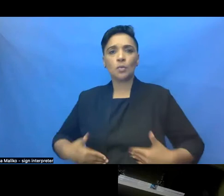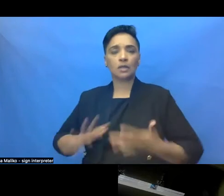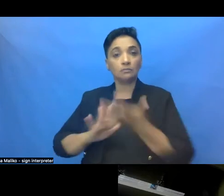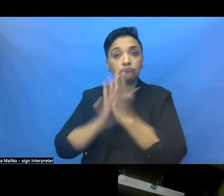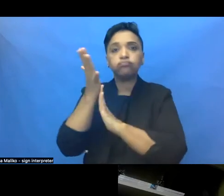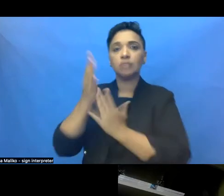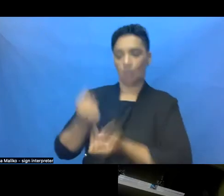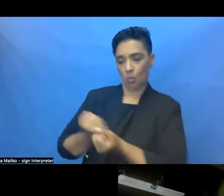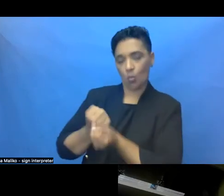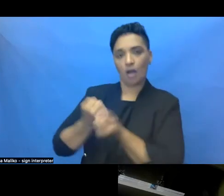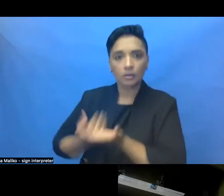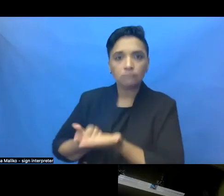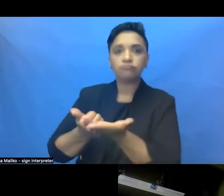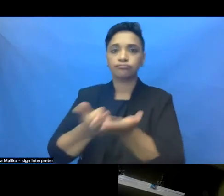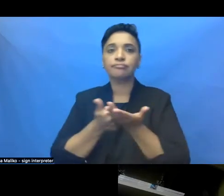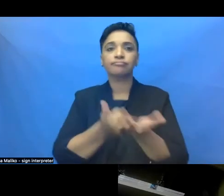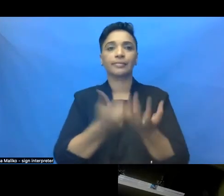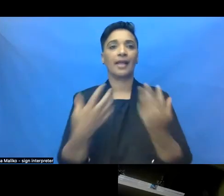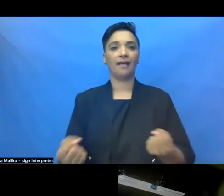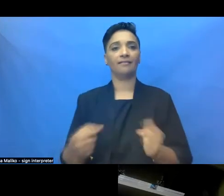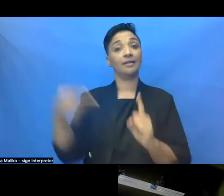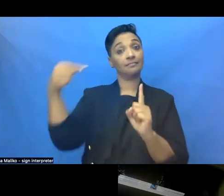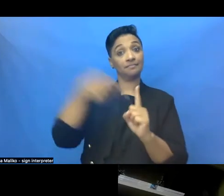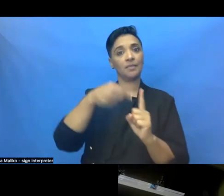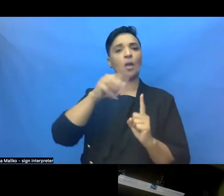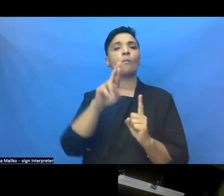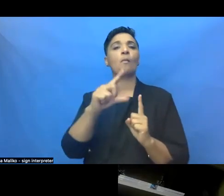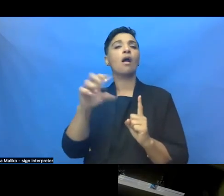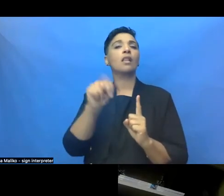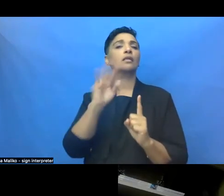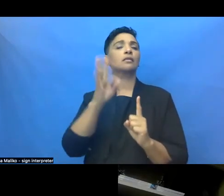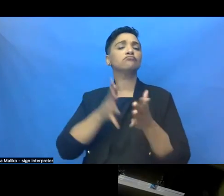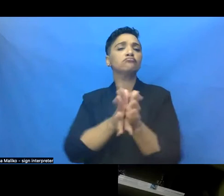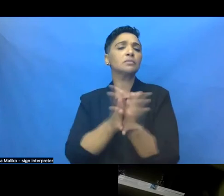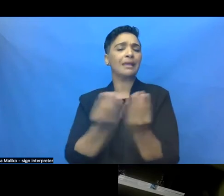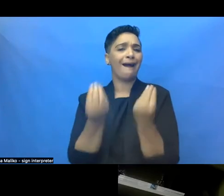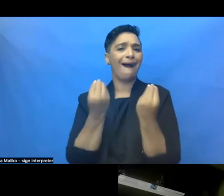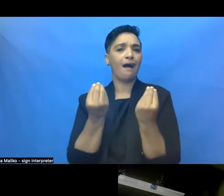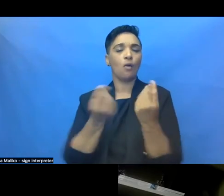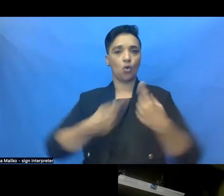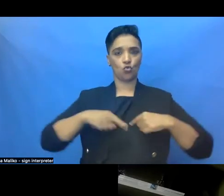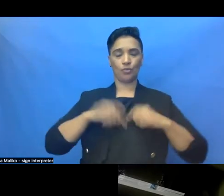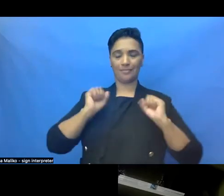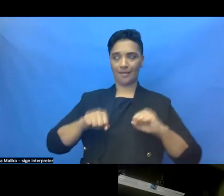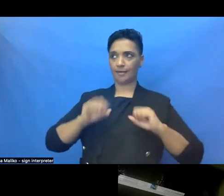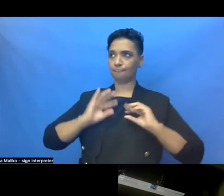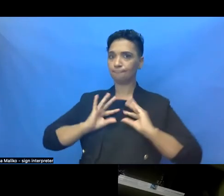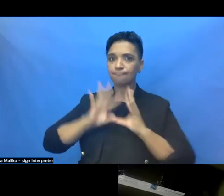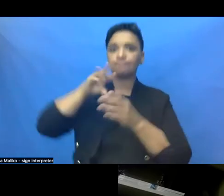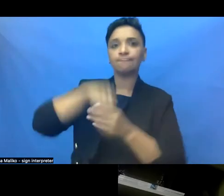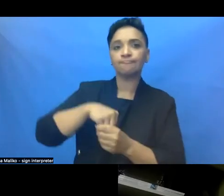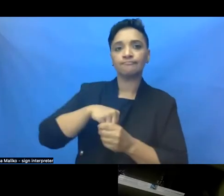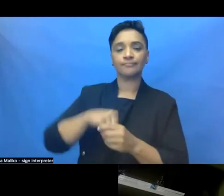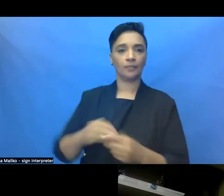us a little bit about how humanitarian actors can engage in this process of, let's